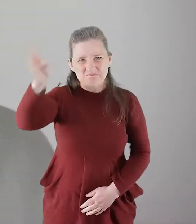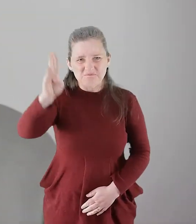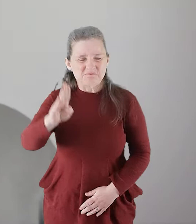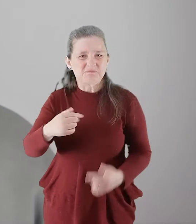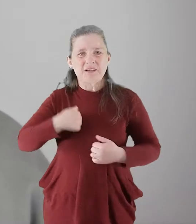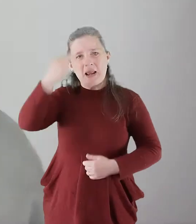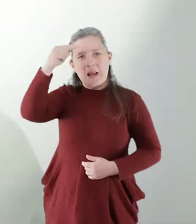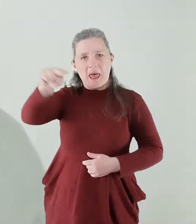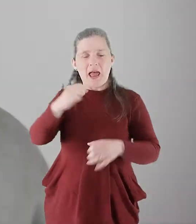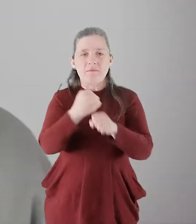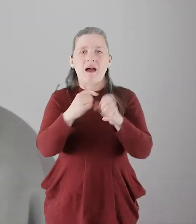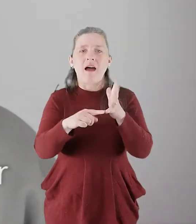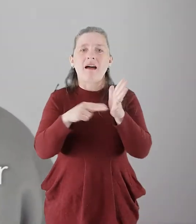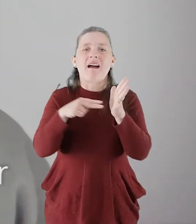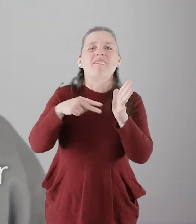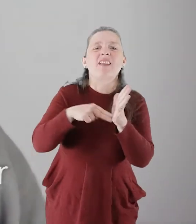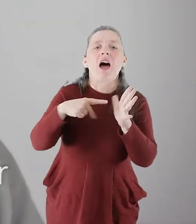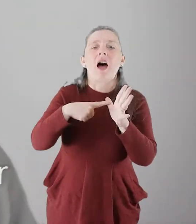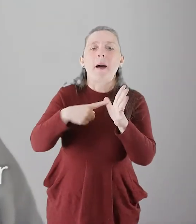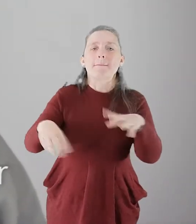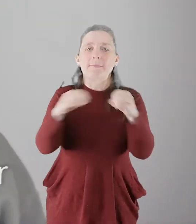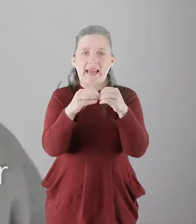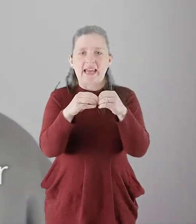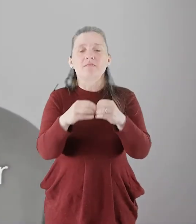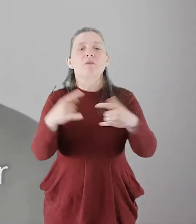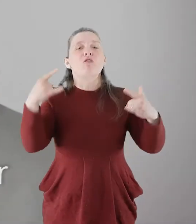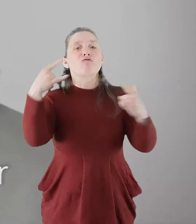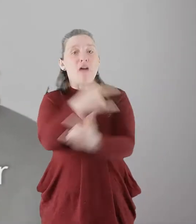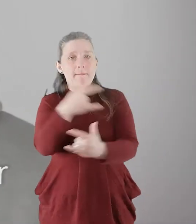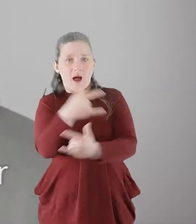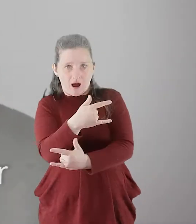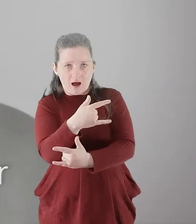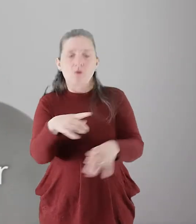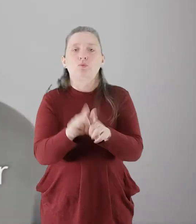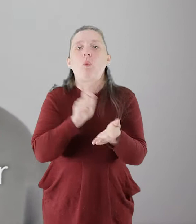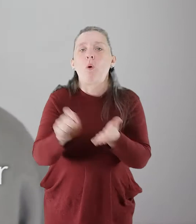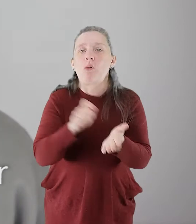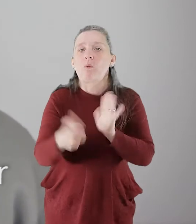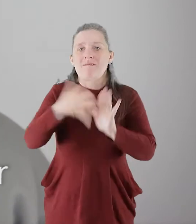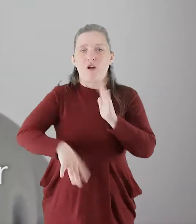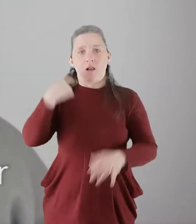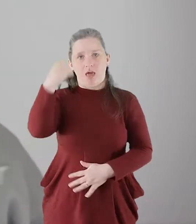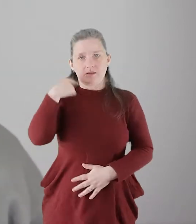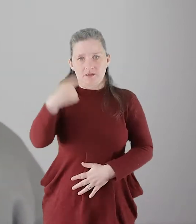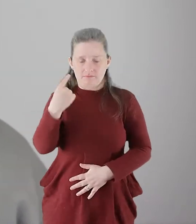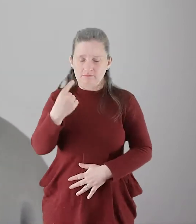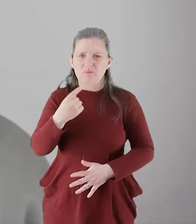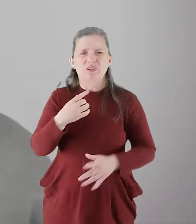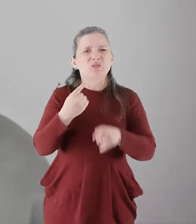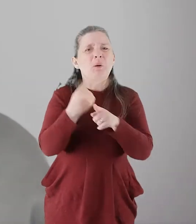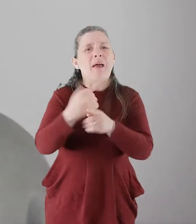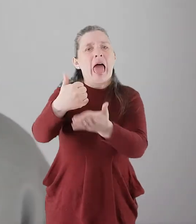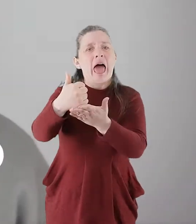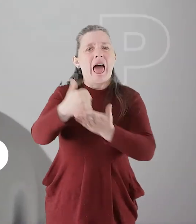Yo, what's going on? My name's Governor B. I'm a rapper and an author from London, and I'm gonna be talking to you a little bit